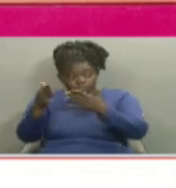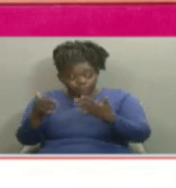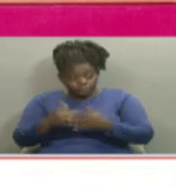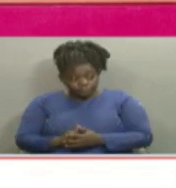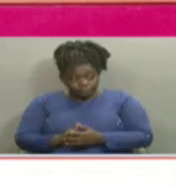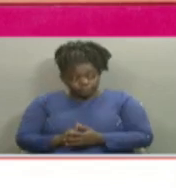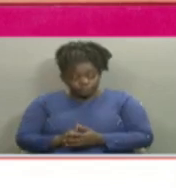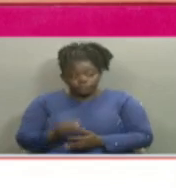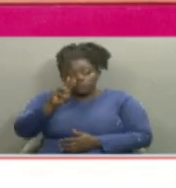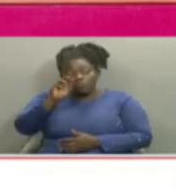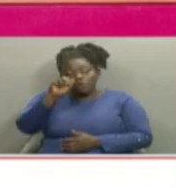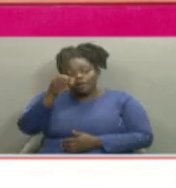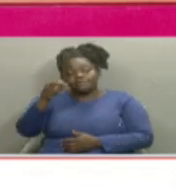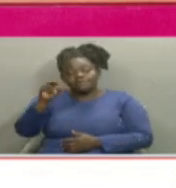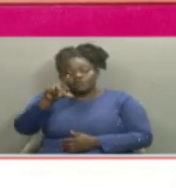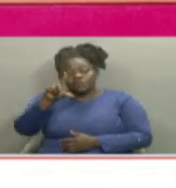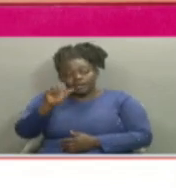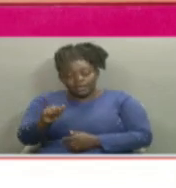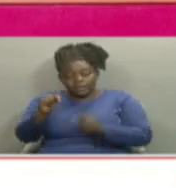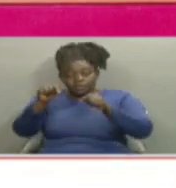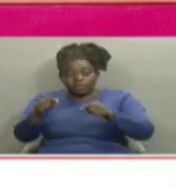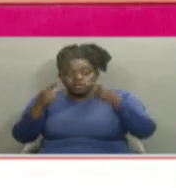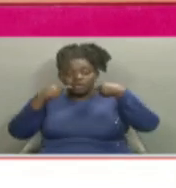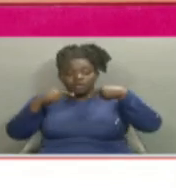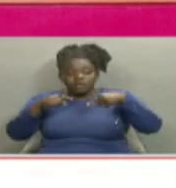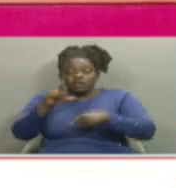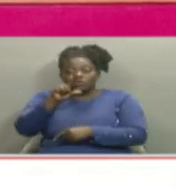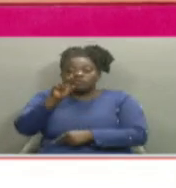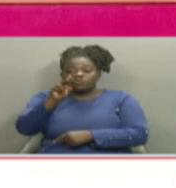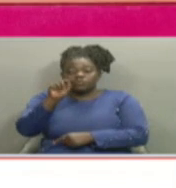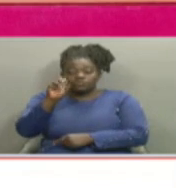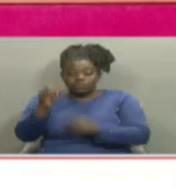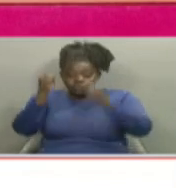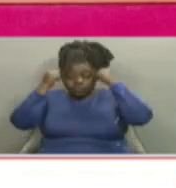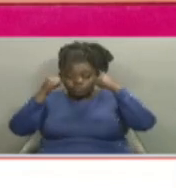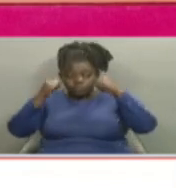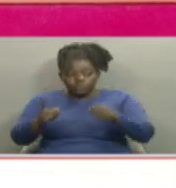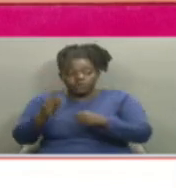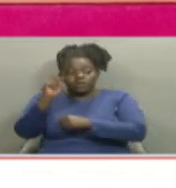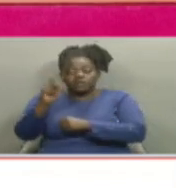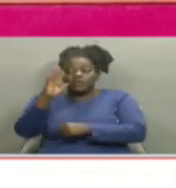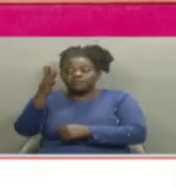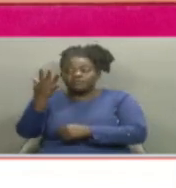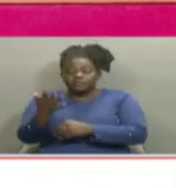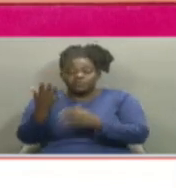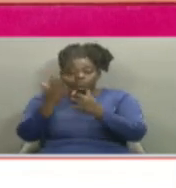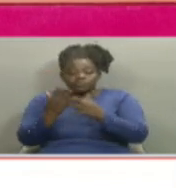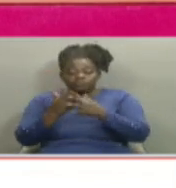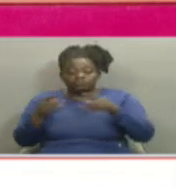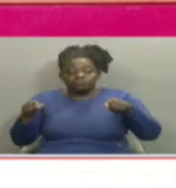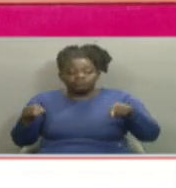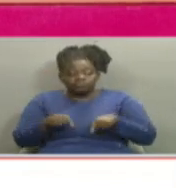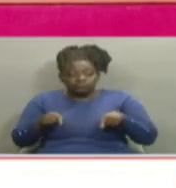Mpola Chebukati. Olunaku olwaleero alangiridde William Ruto nga Pulezidenti wa Kenya owookutaano wakati mu